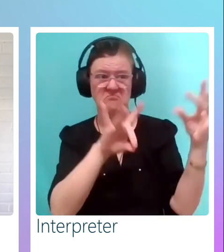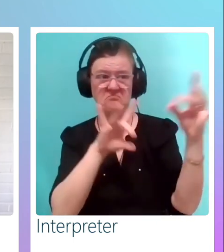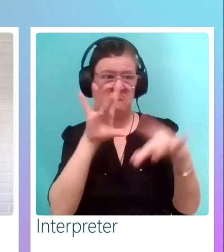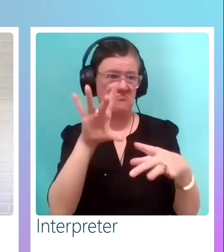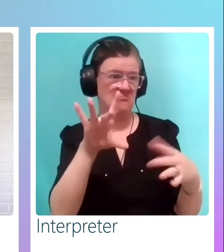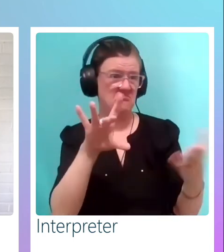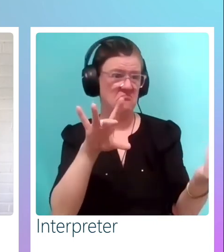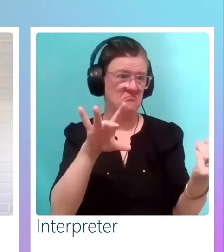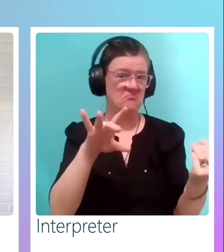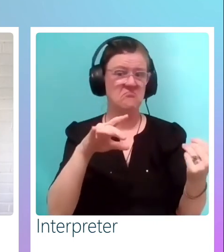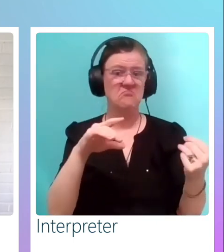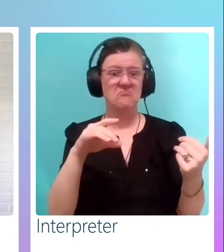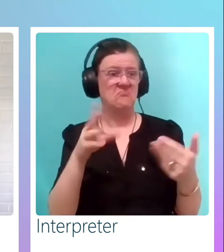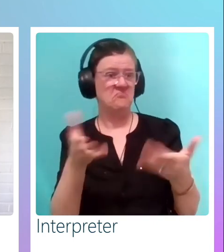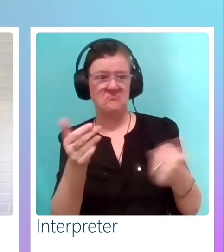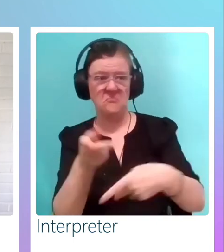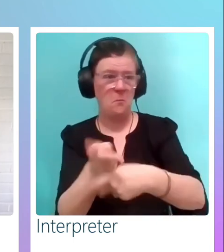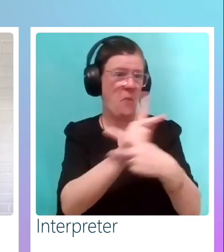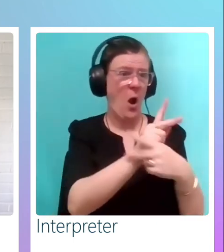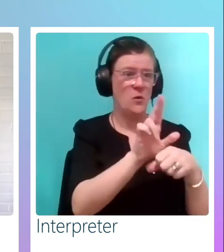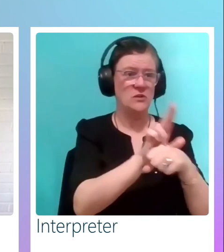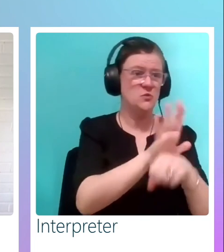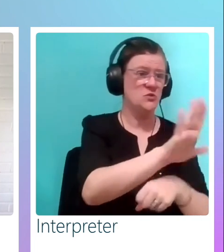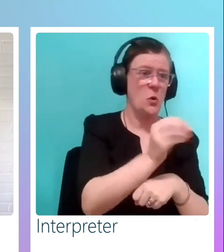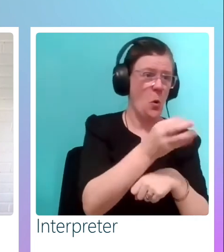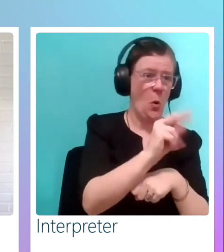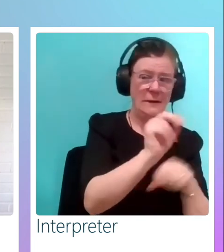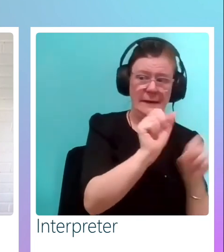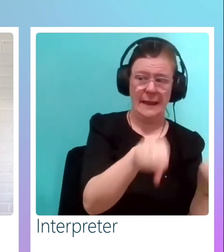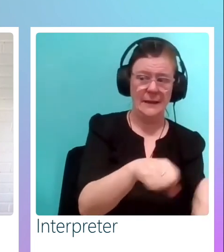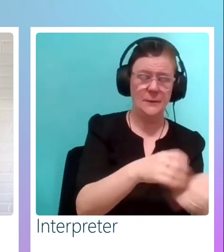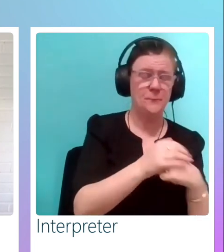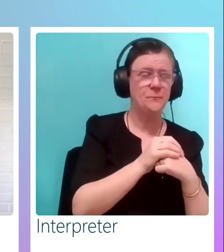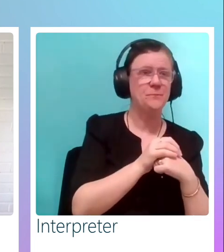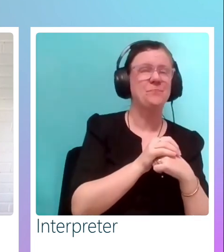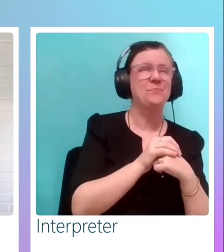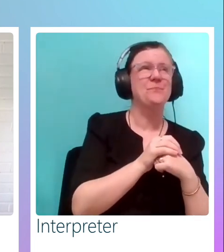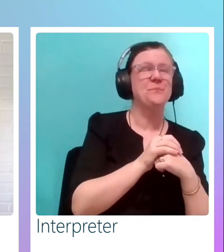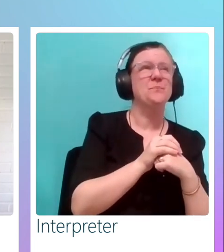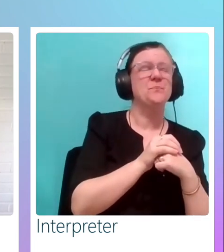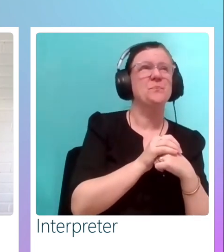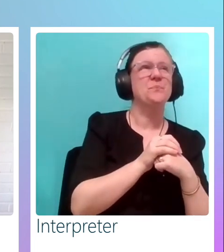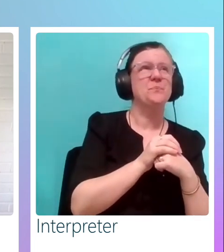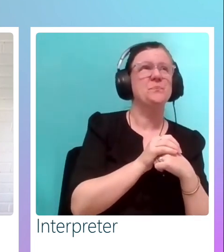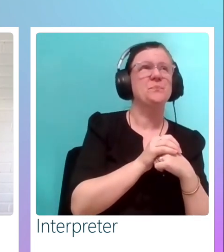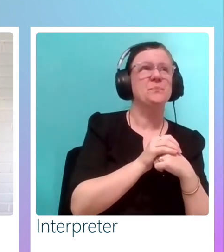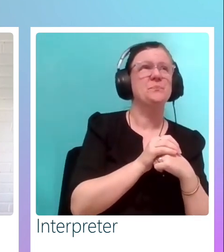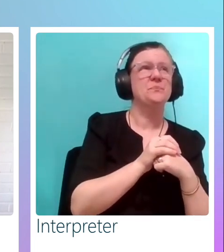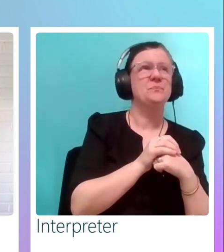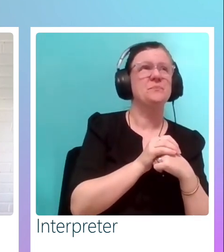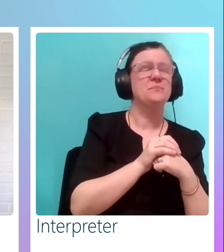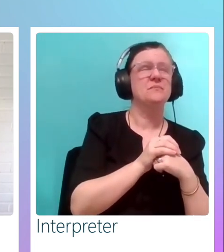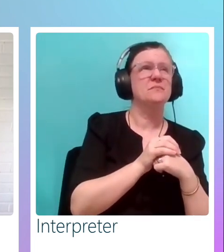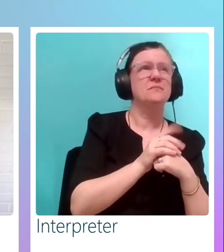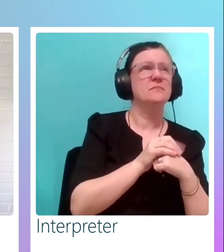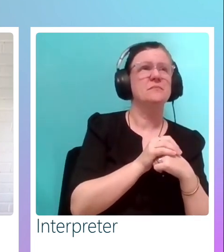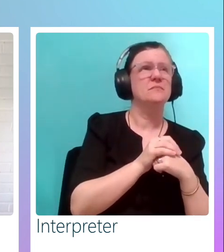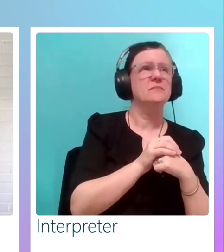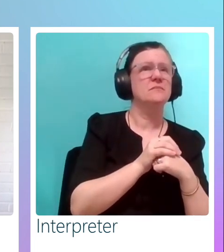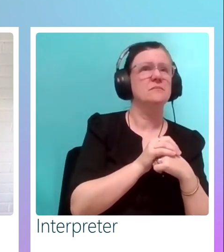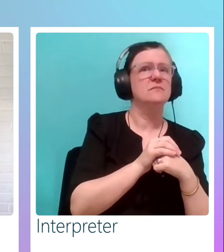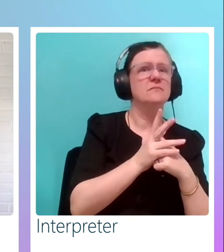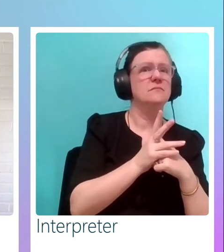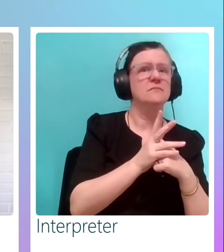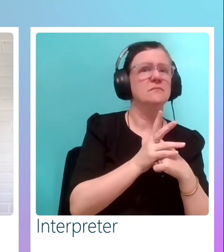expect people to fork them and use them in their own ways. I think we found there haven't been too many changes